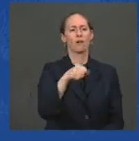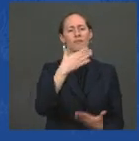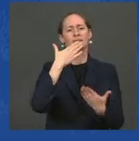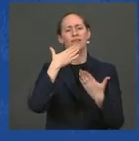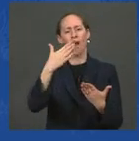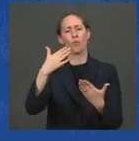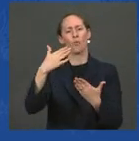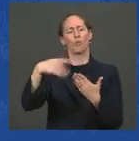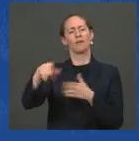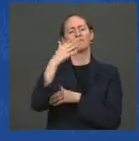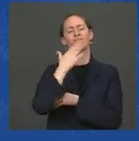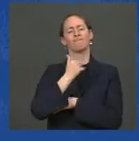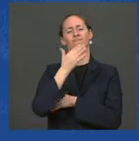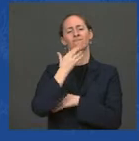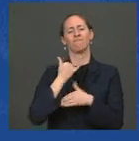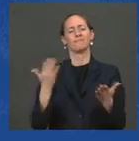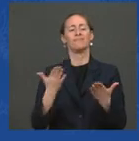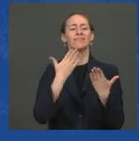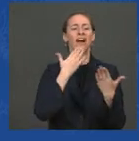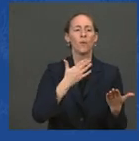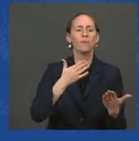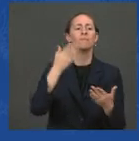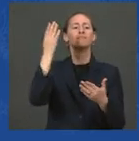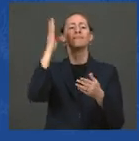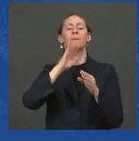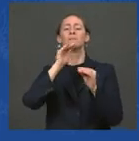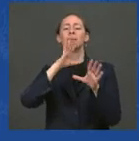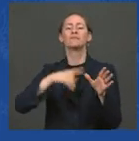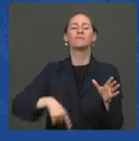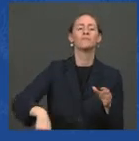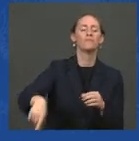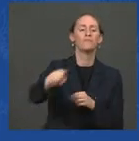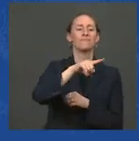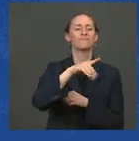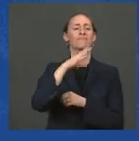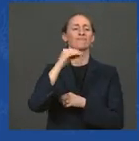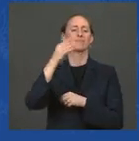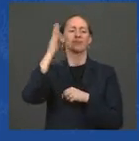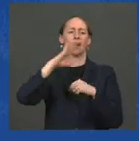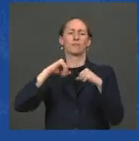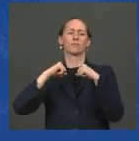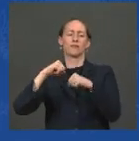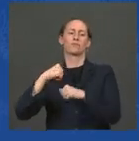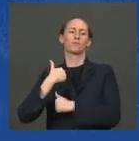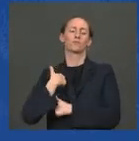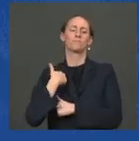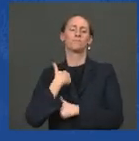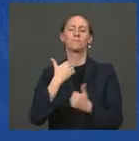mean it. God bless you all. And may God protect our troops. Thank you.